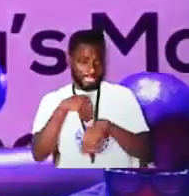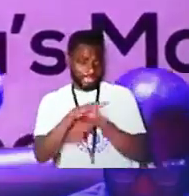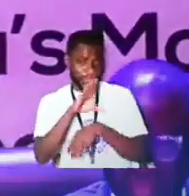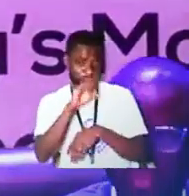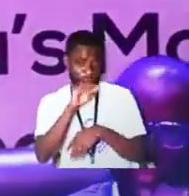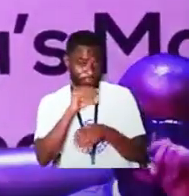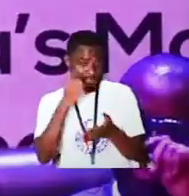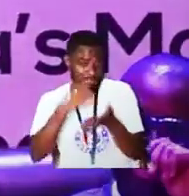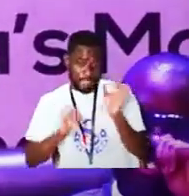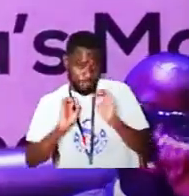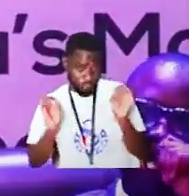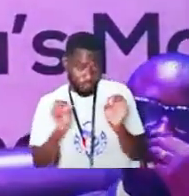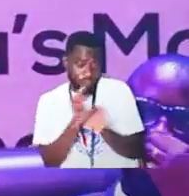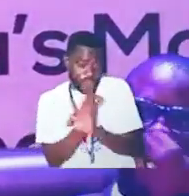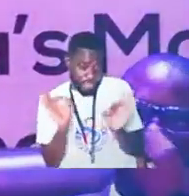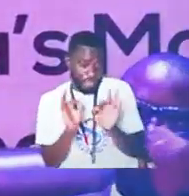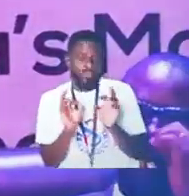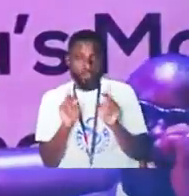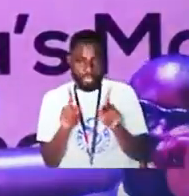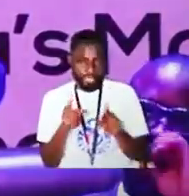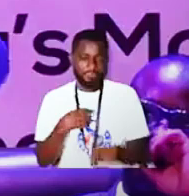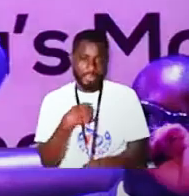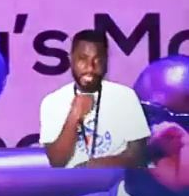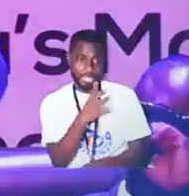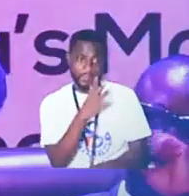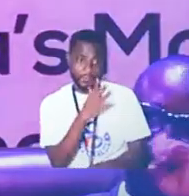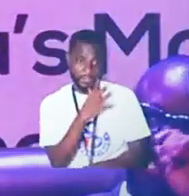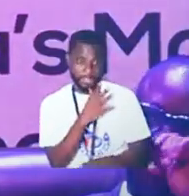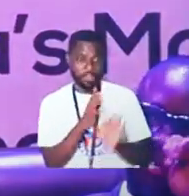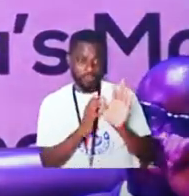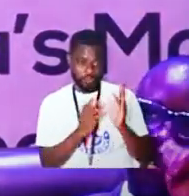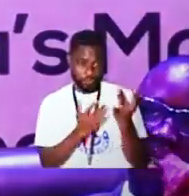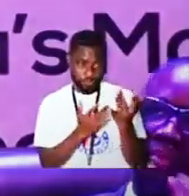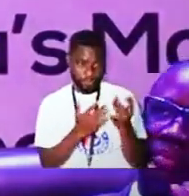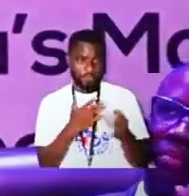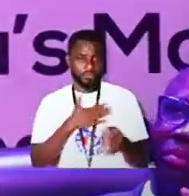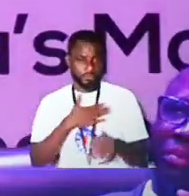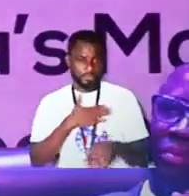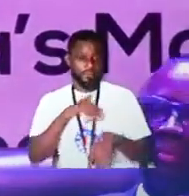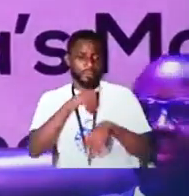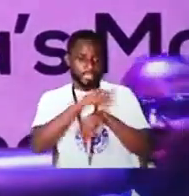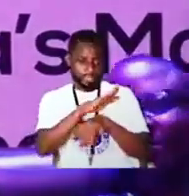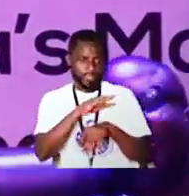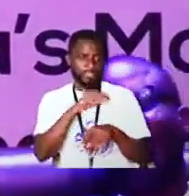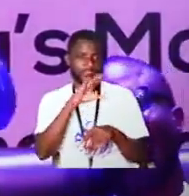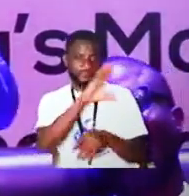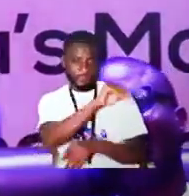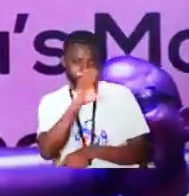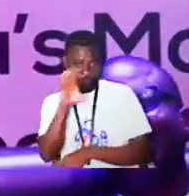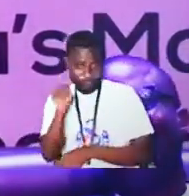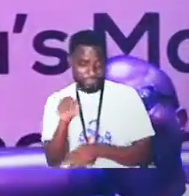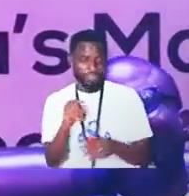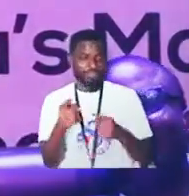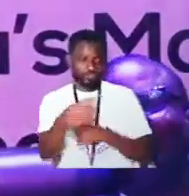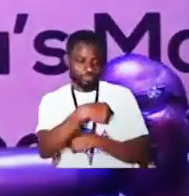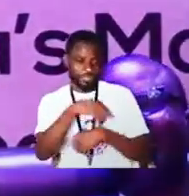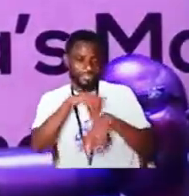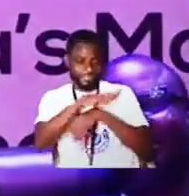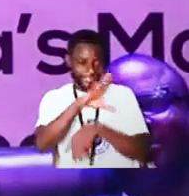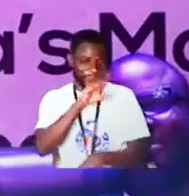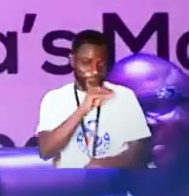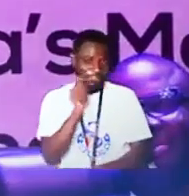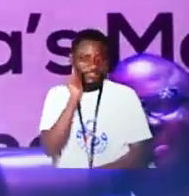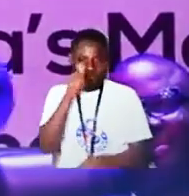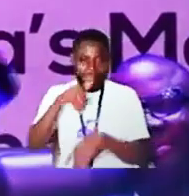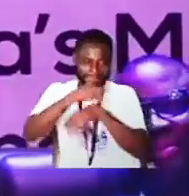they will not charge. I'll tell my mother, "Mama, my bros can remember 50 million. Then I made the bakuba, but the chairman